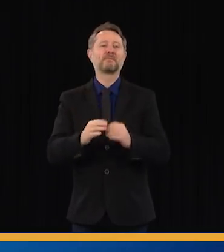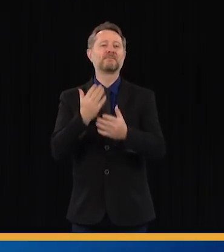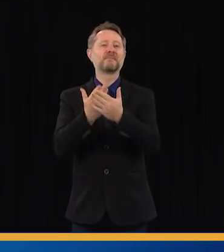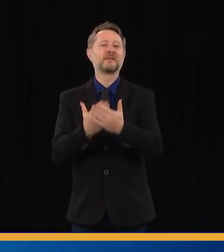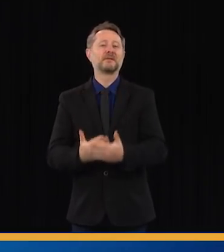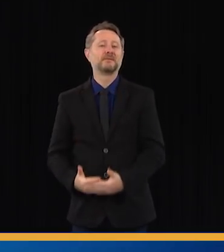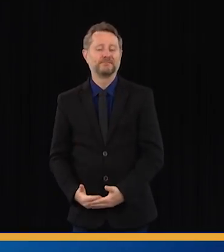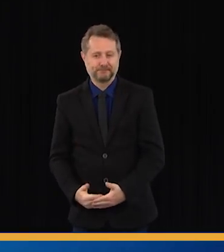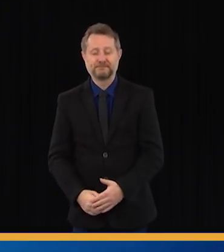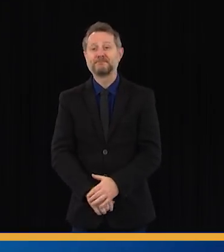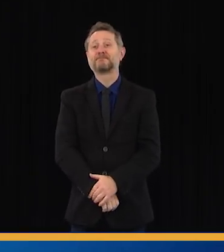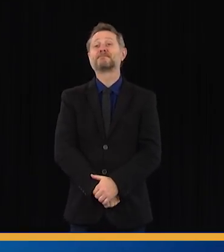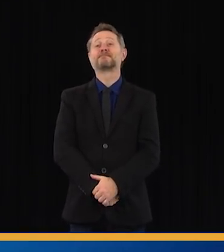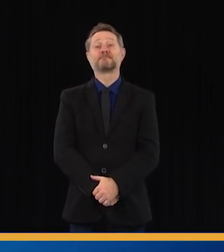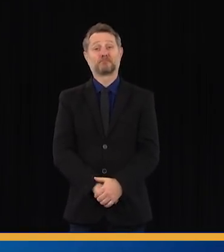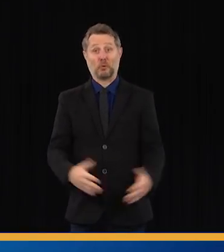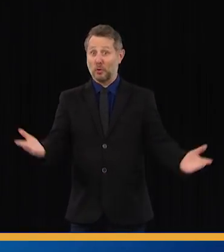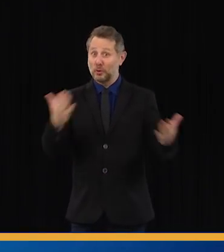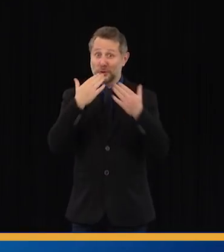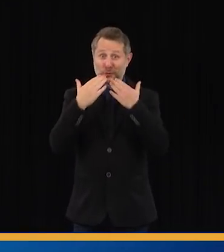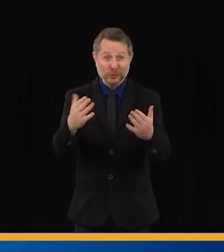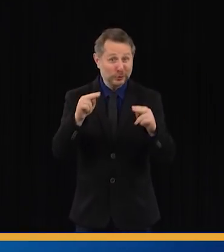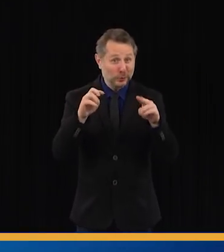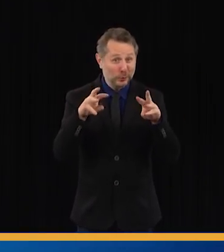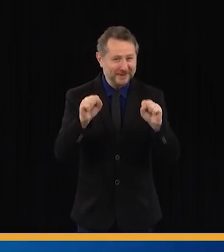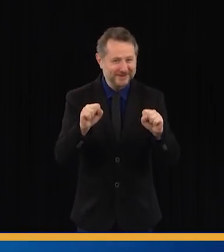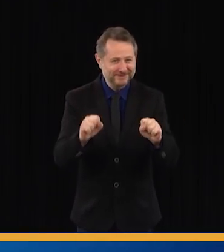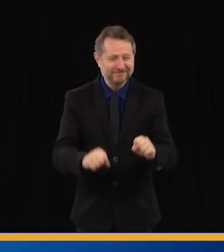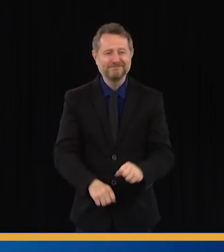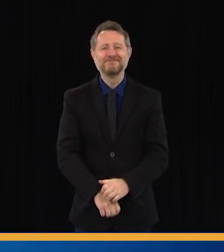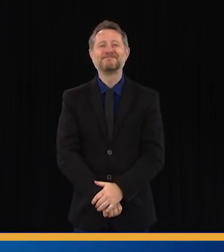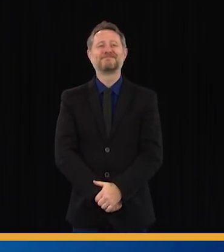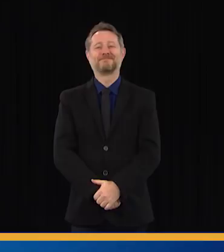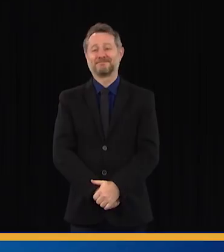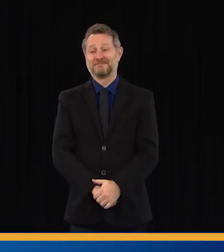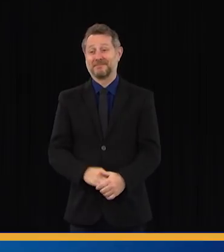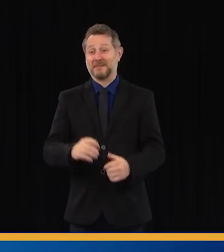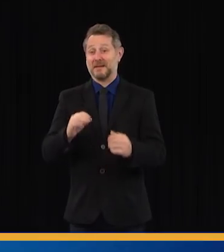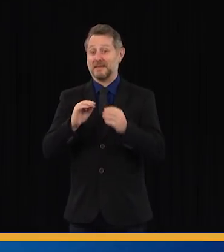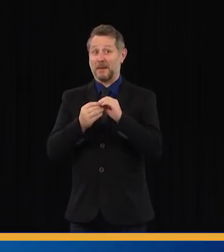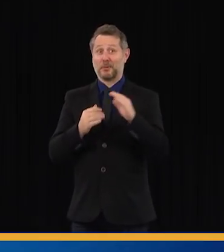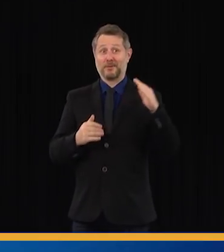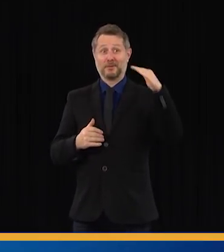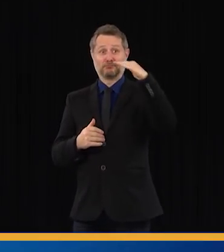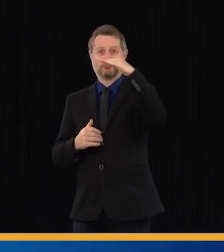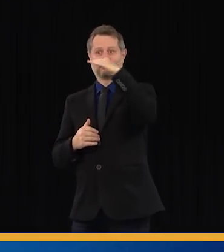facts. Here's the good news. The curve continues to flatten.